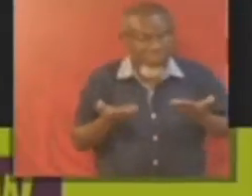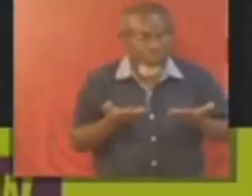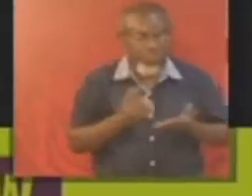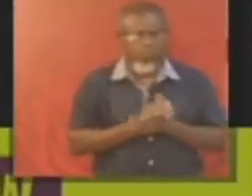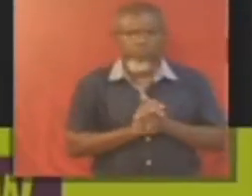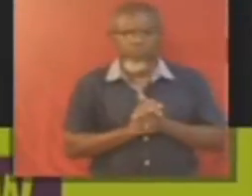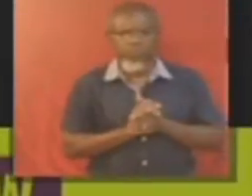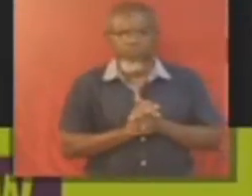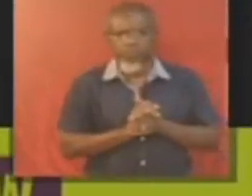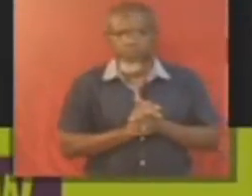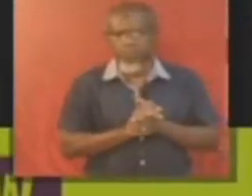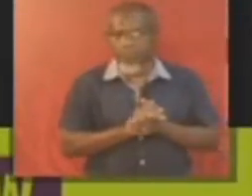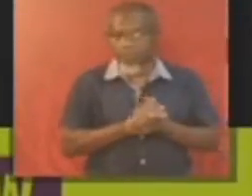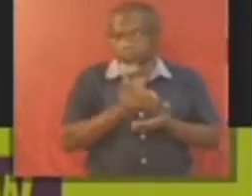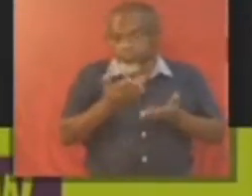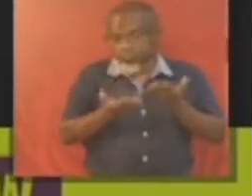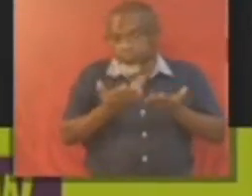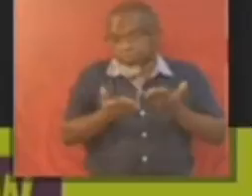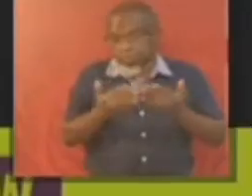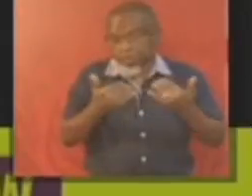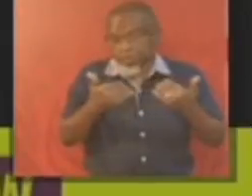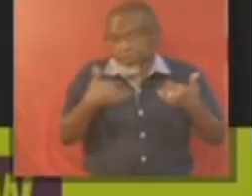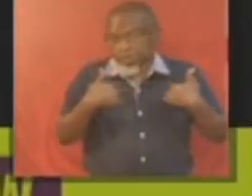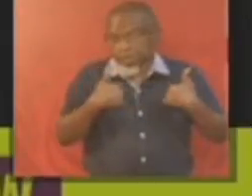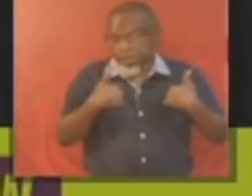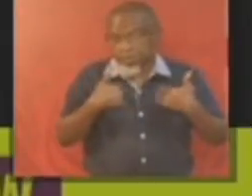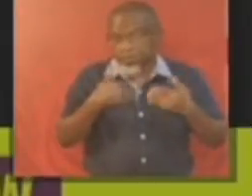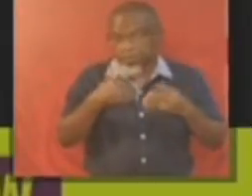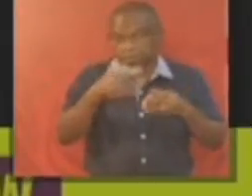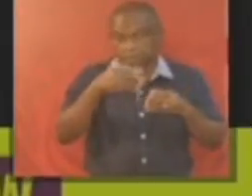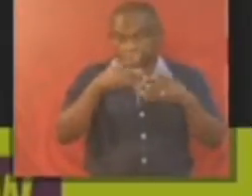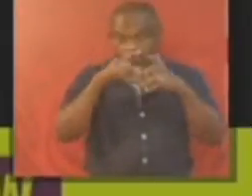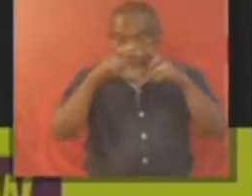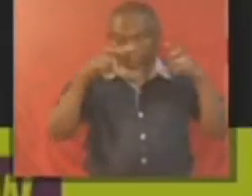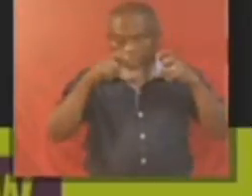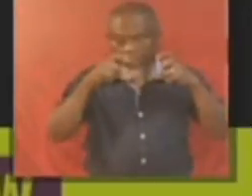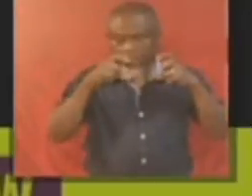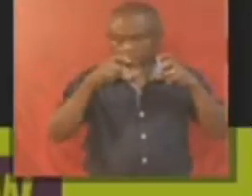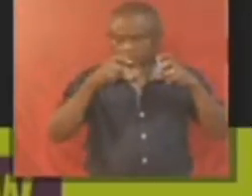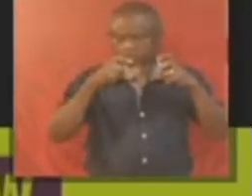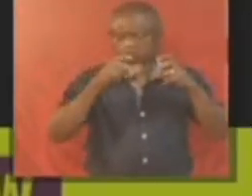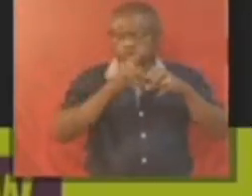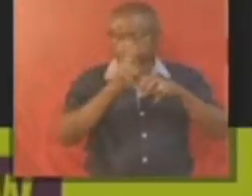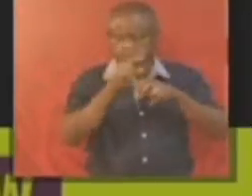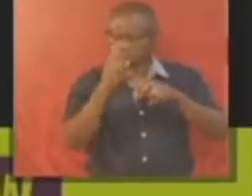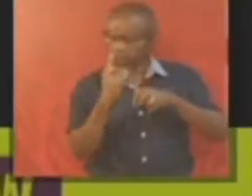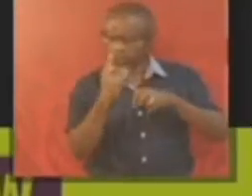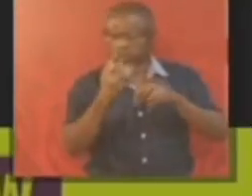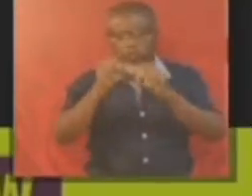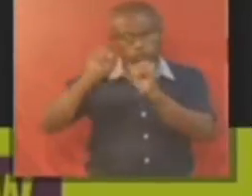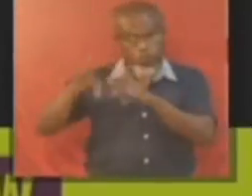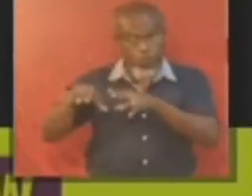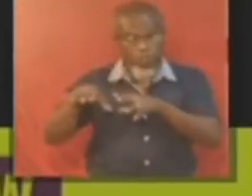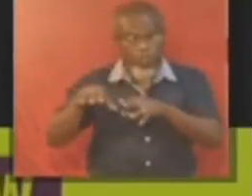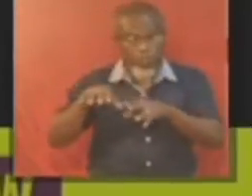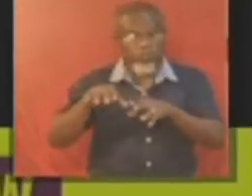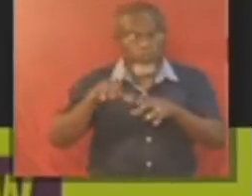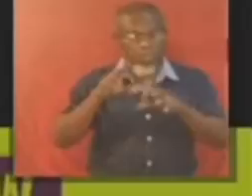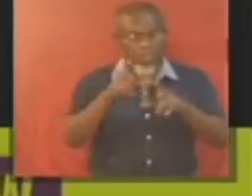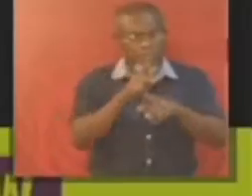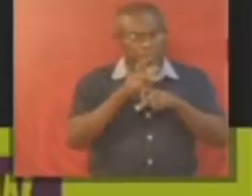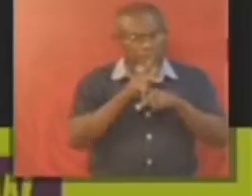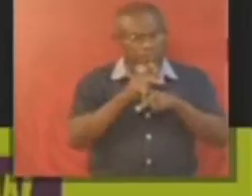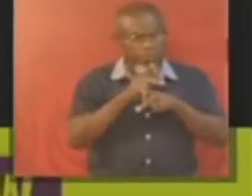can also keep disposable masks protected in plastic or box, or in a box, in your wallet, purse, bag, or in your car. So keep a